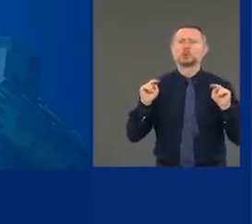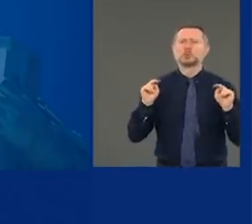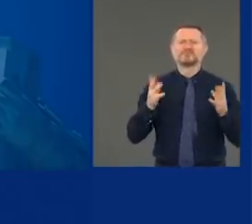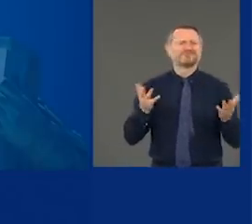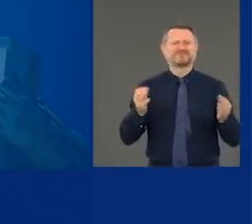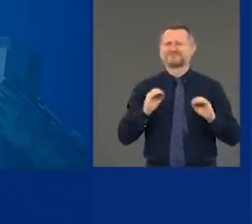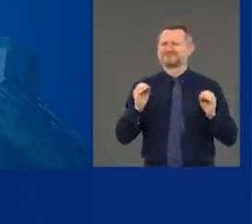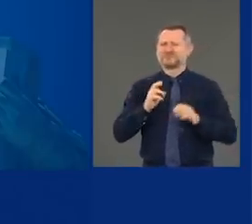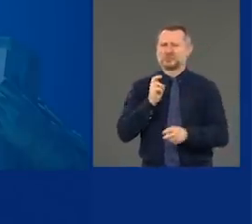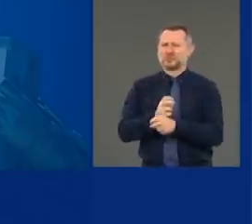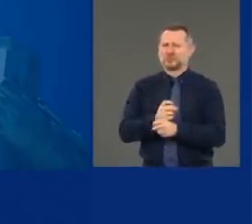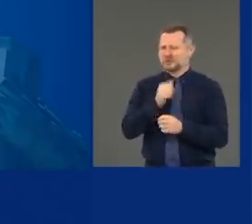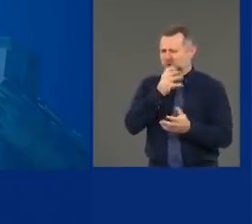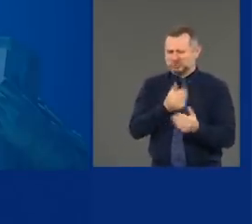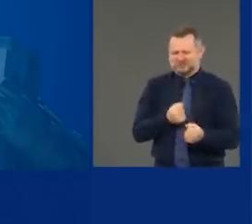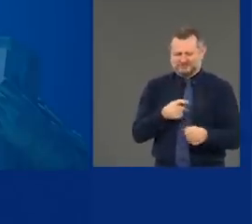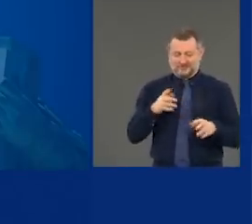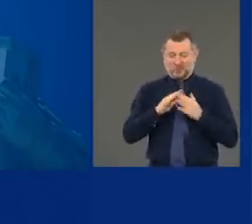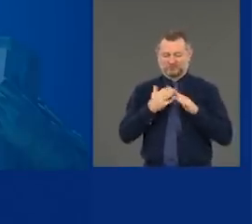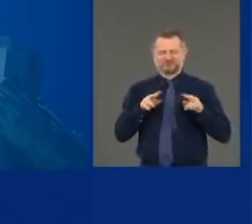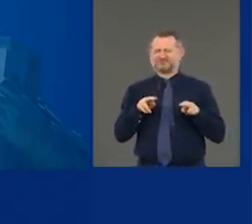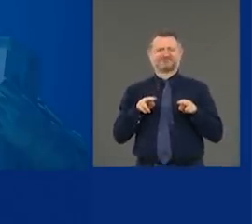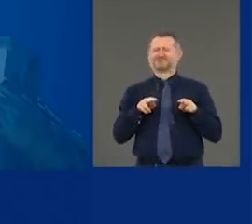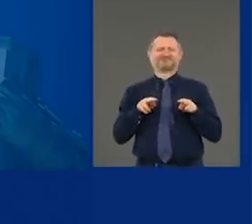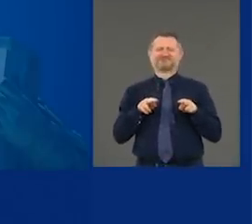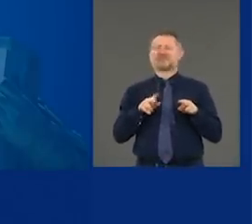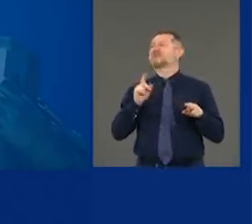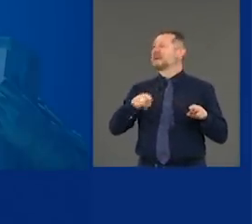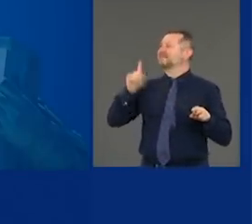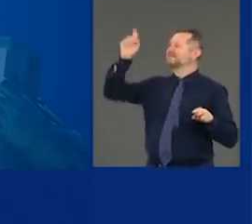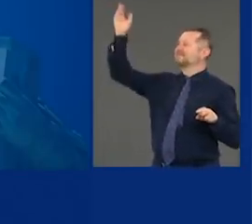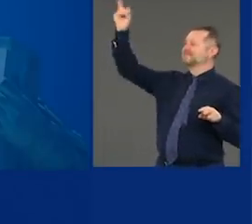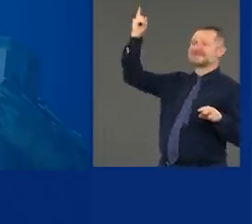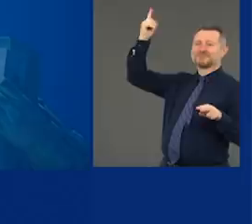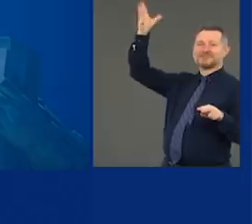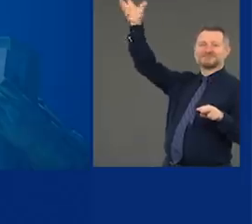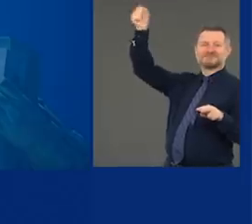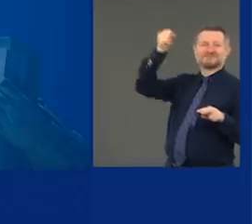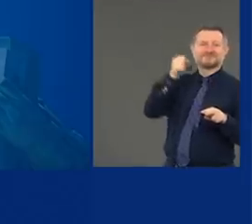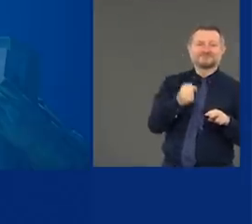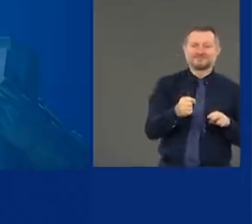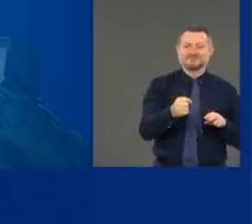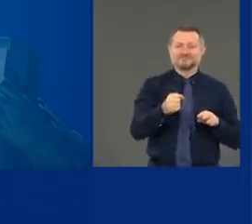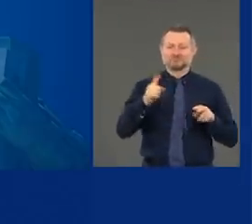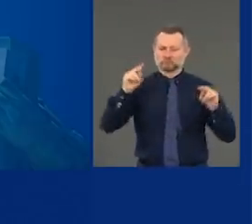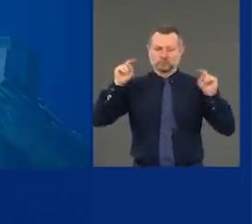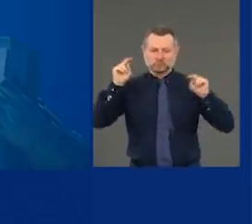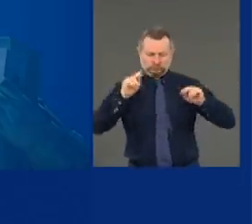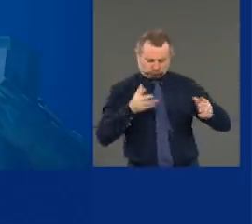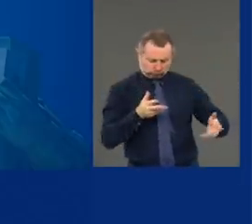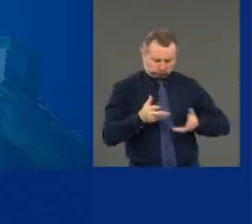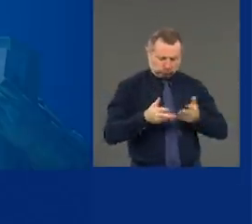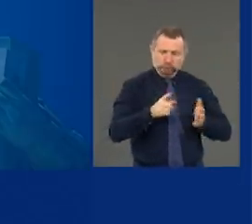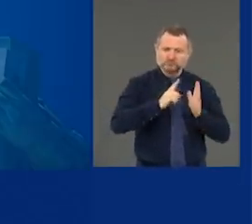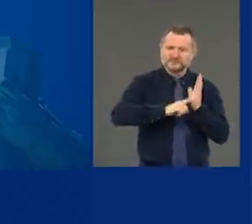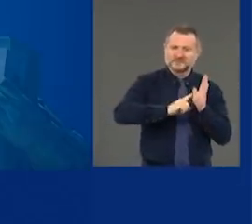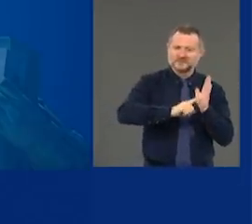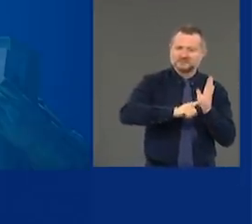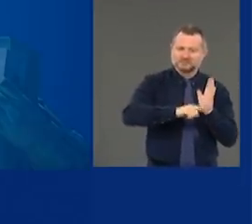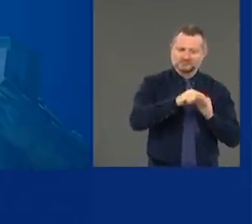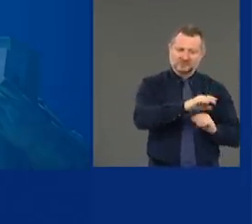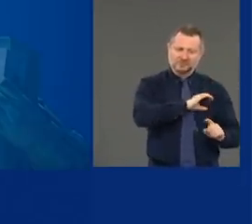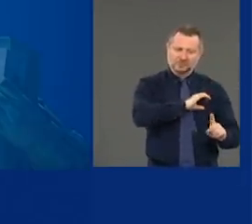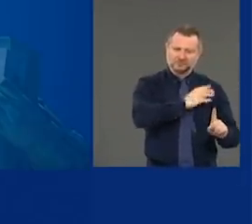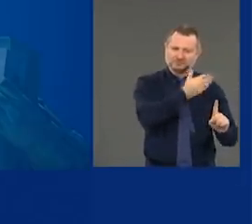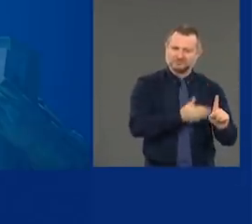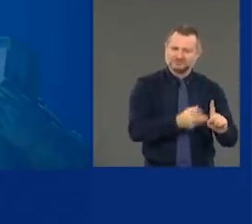unbiased? Attorney General, statewide elected official, who can do the investigation of police